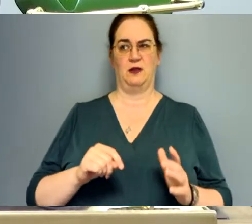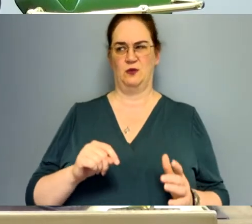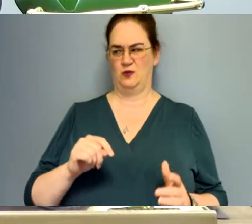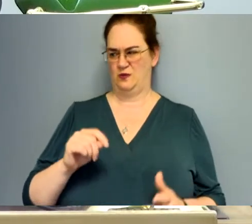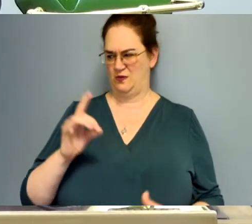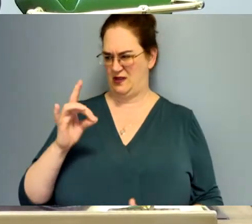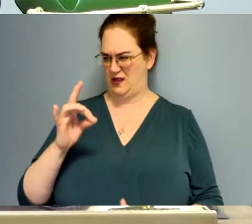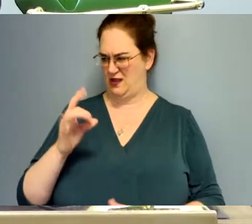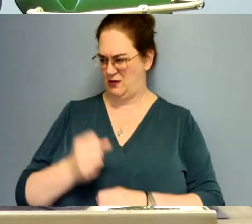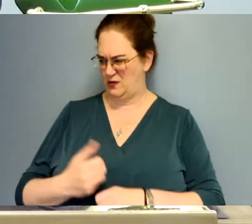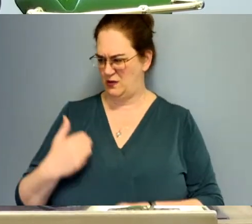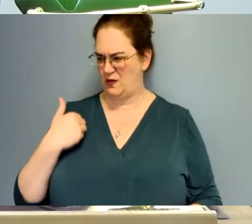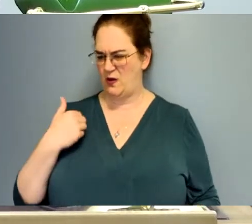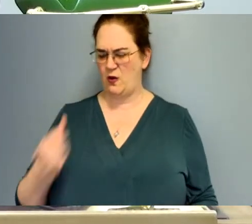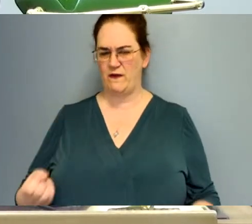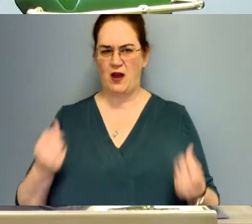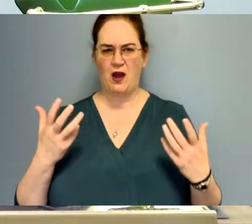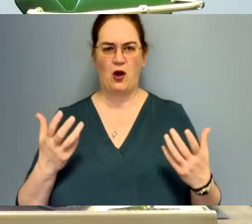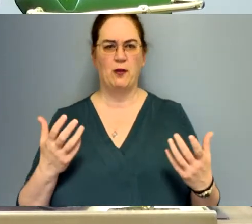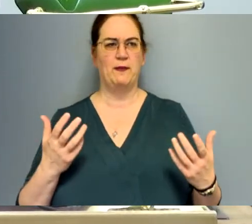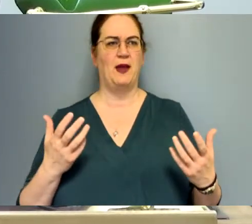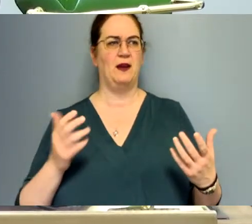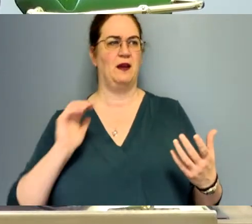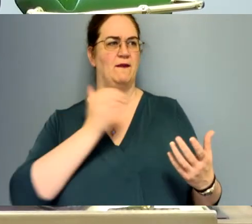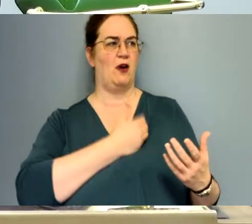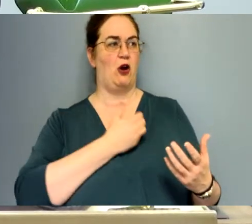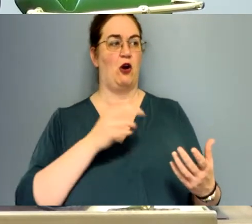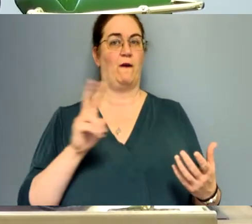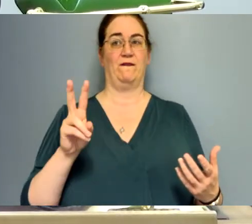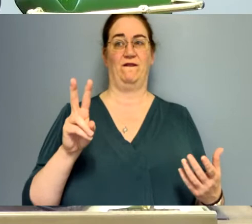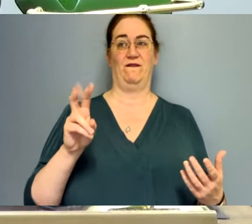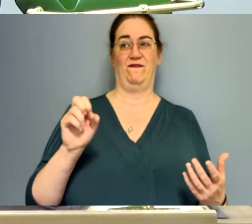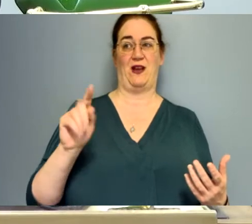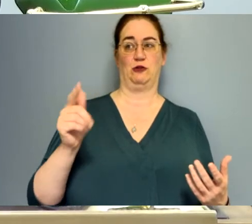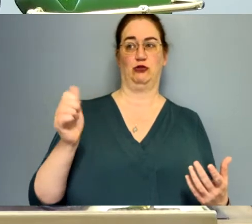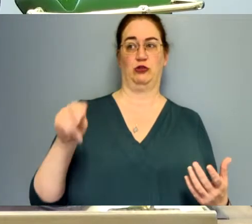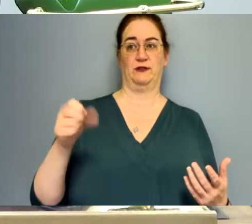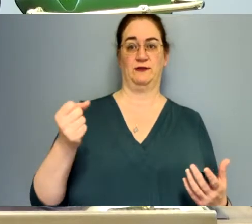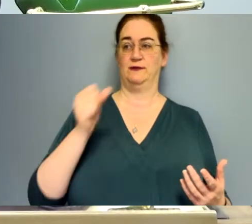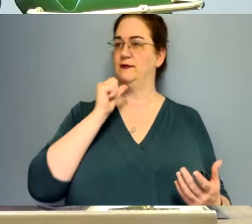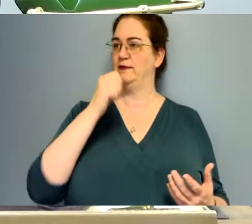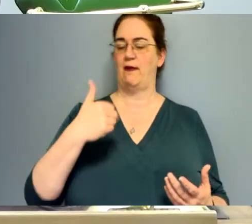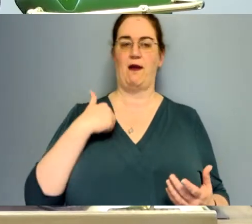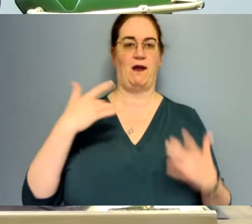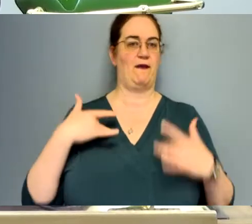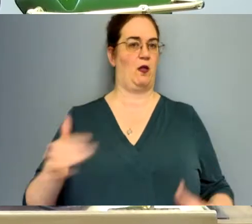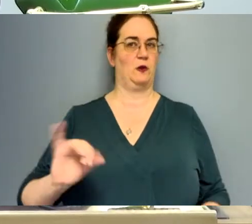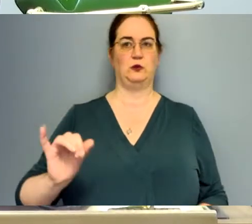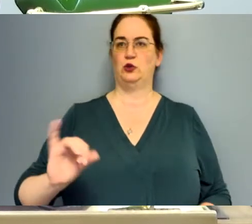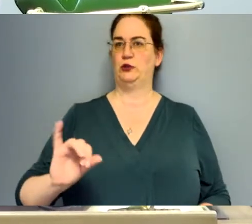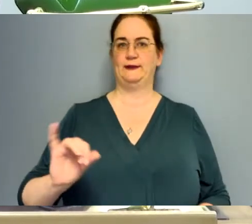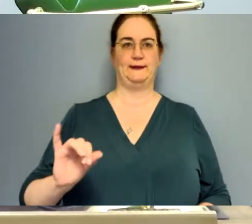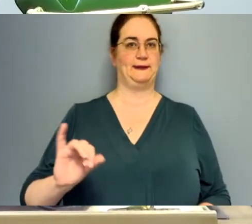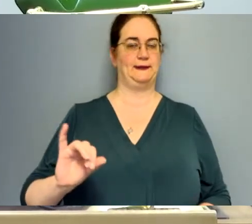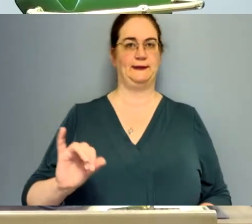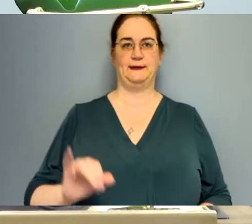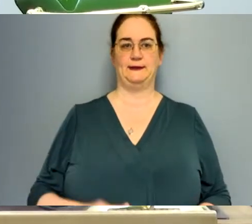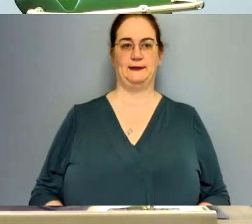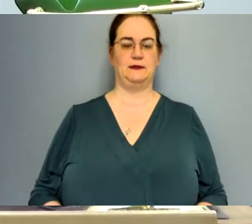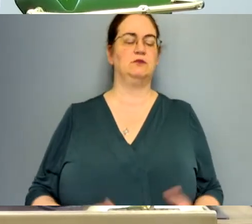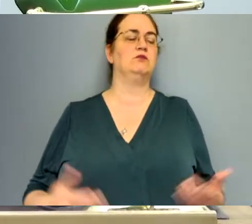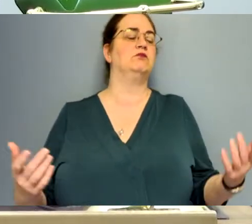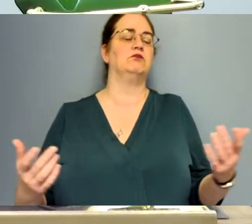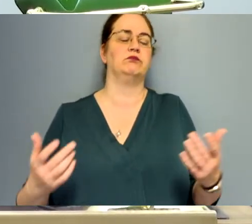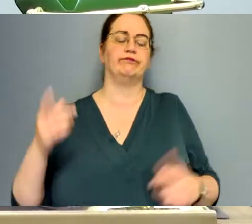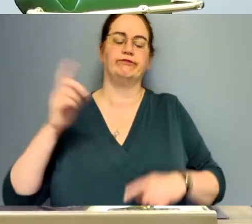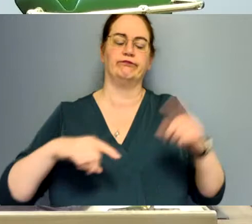years ago, of how many of our veterans did not have health insurance. For a